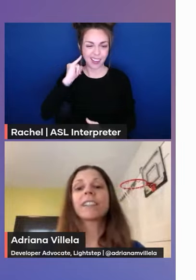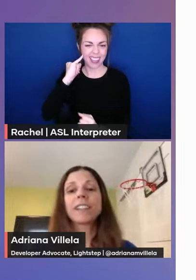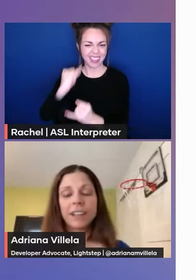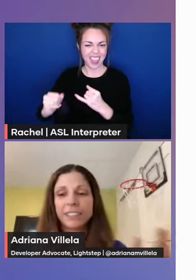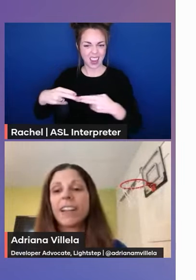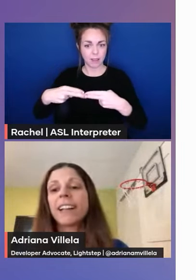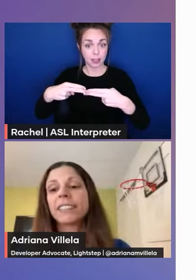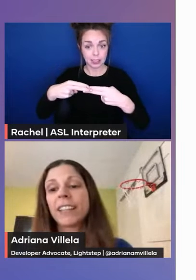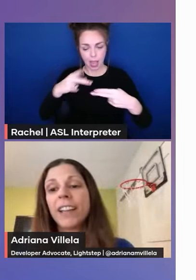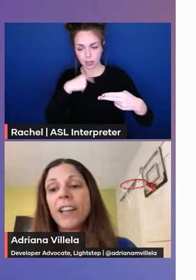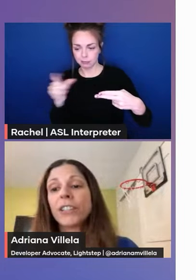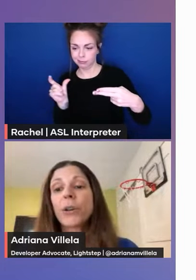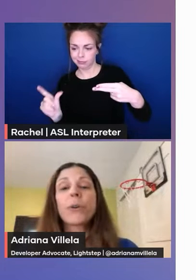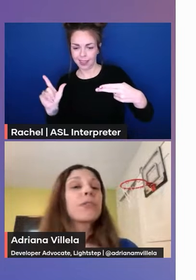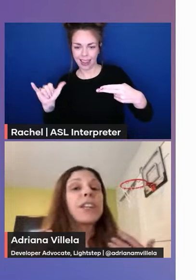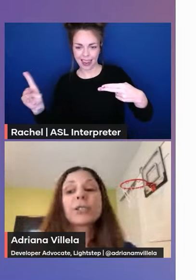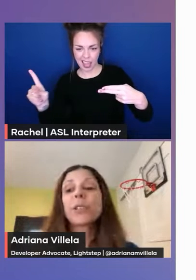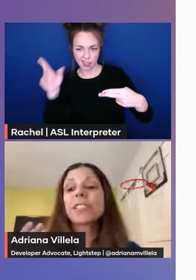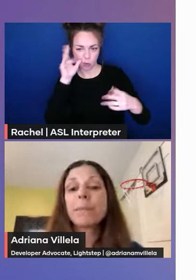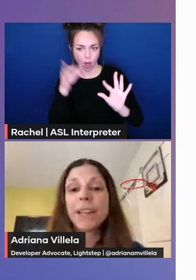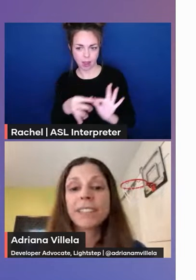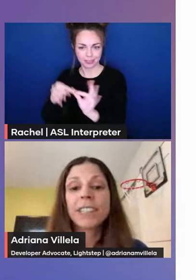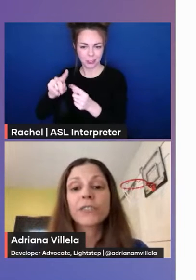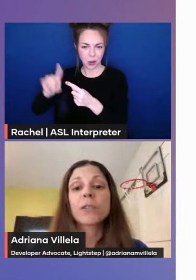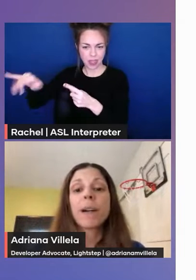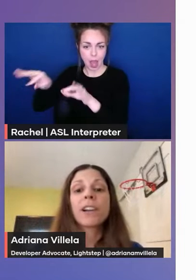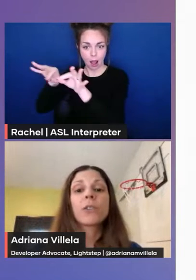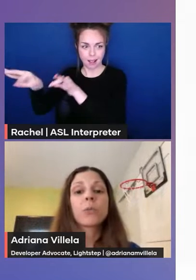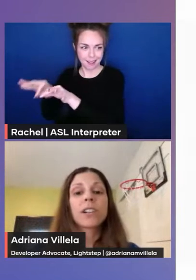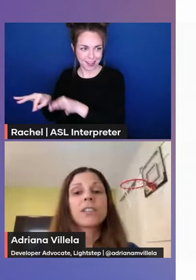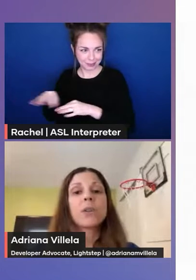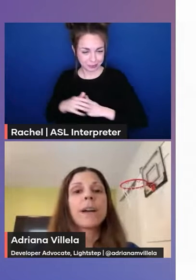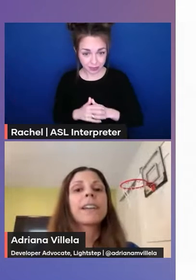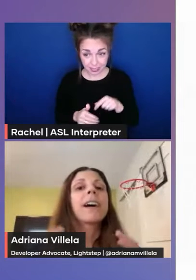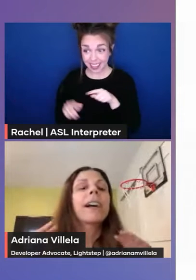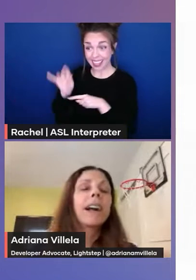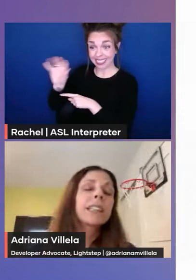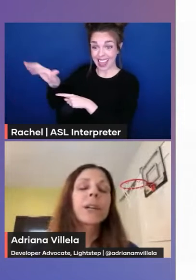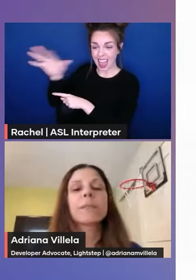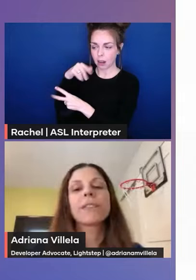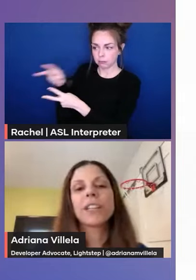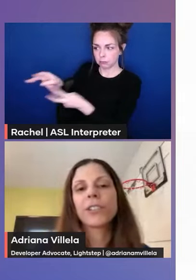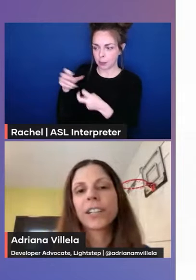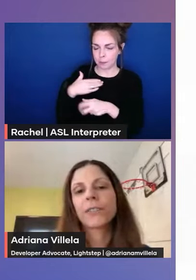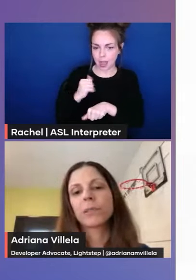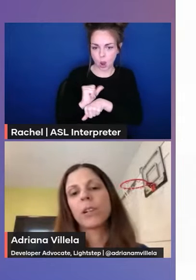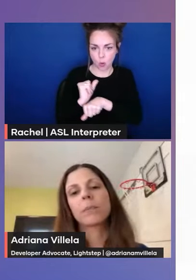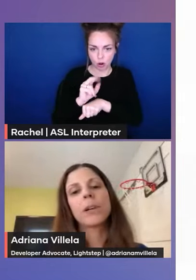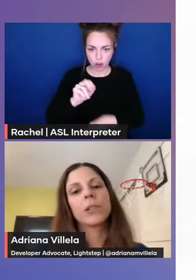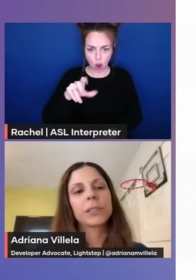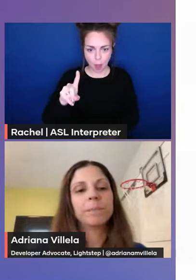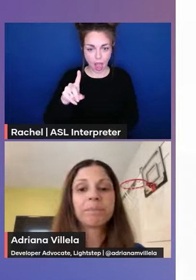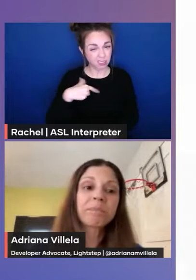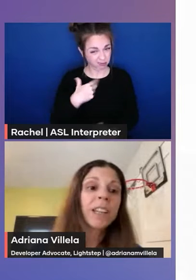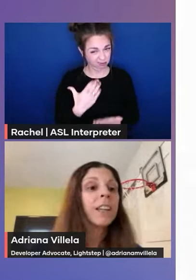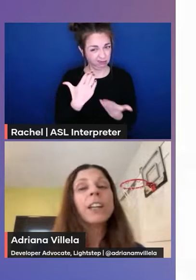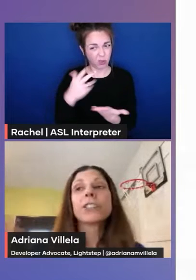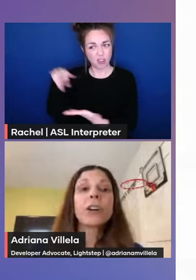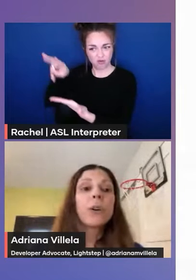end of these slides. So this was the basis for my own work on Nomad. I highly recommend that you check out this blog